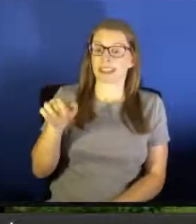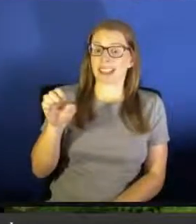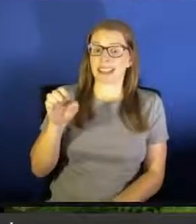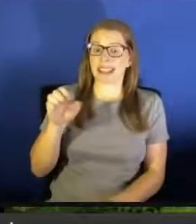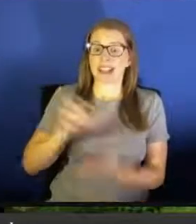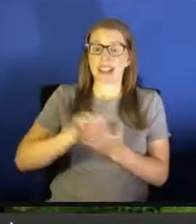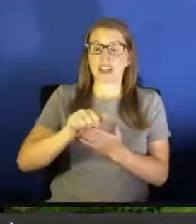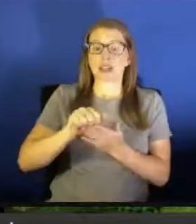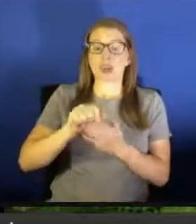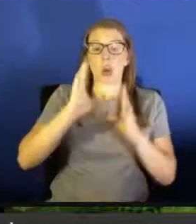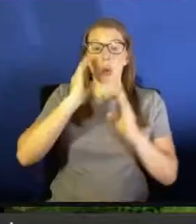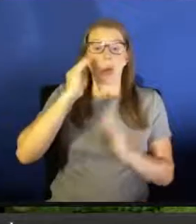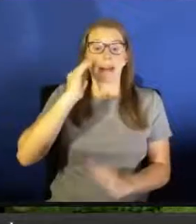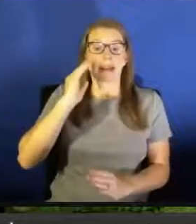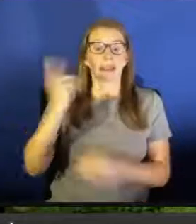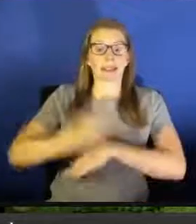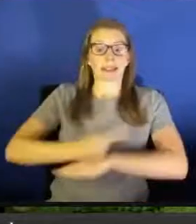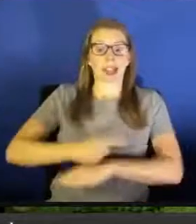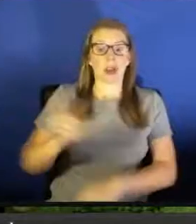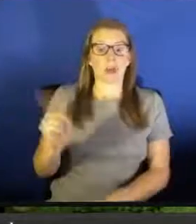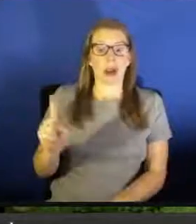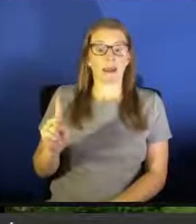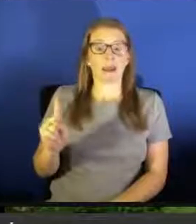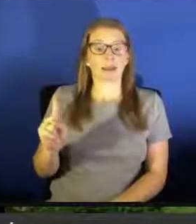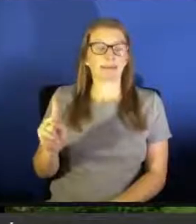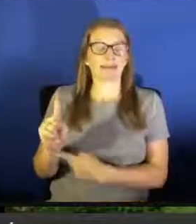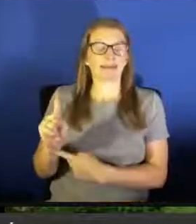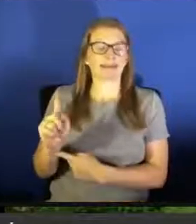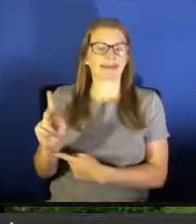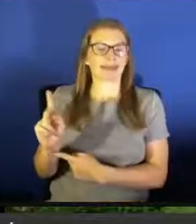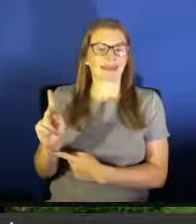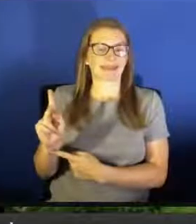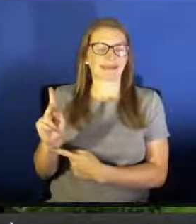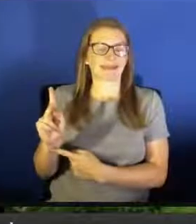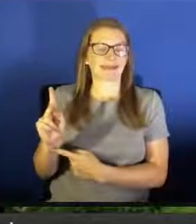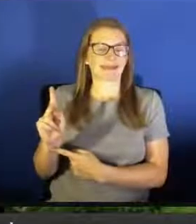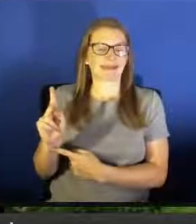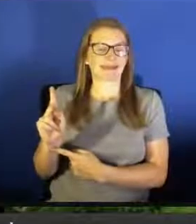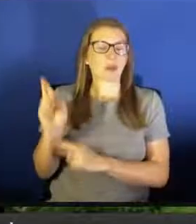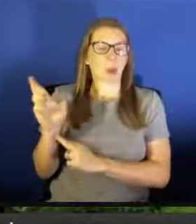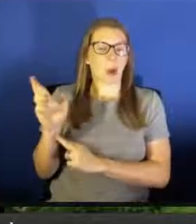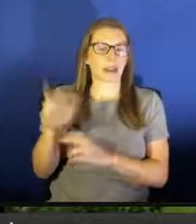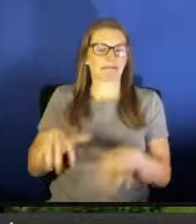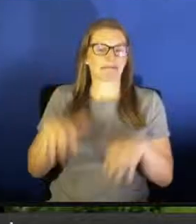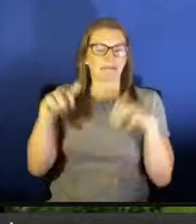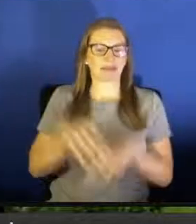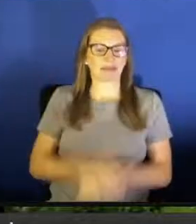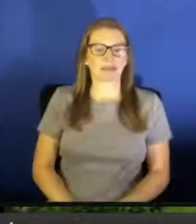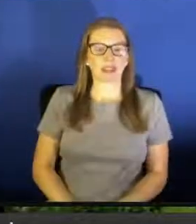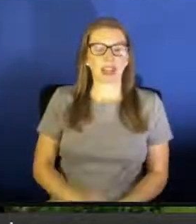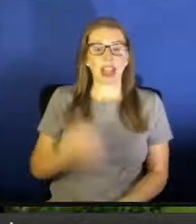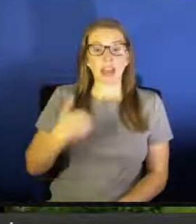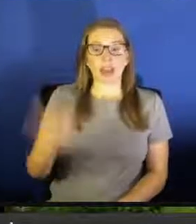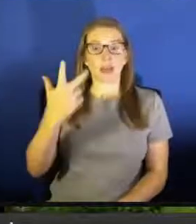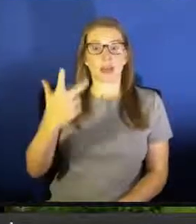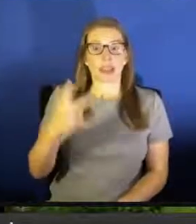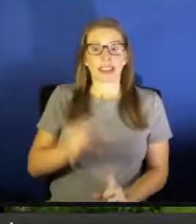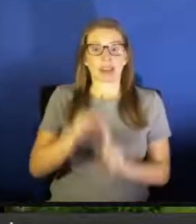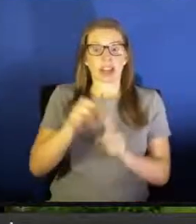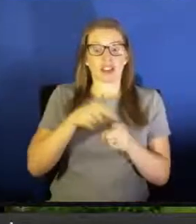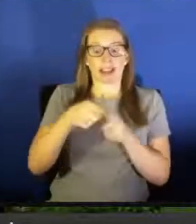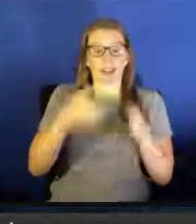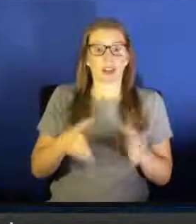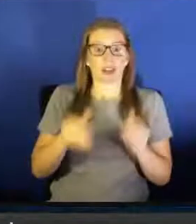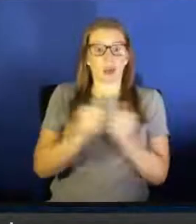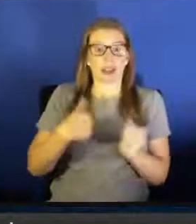Cancer Center will be at Gate A. They'll answer some questions, and we have 3 specialists with us today to start